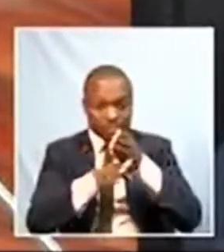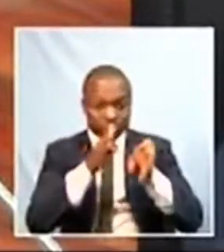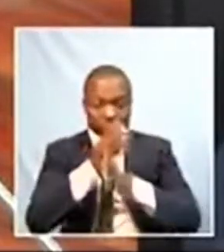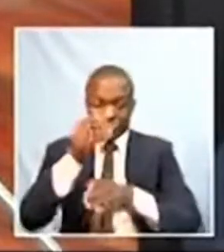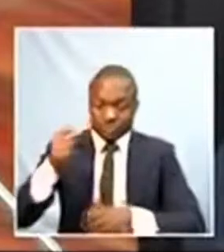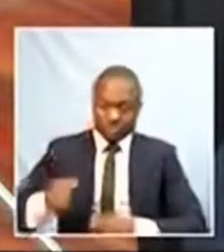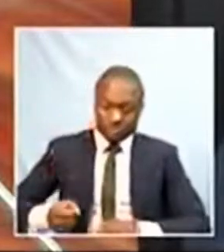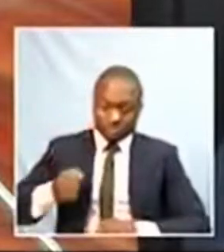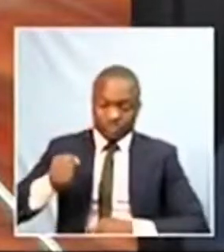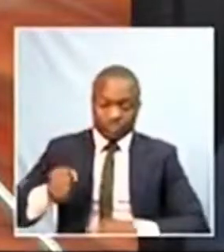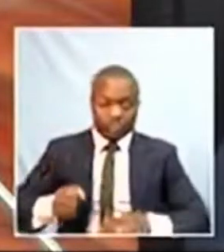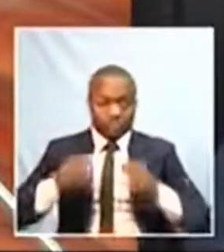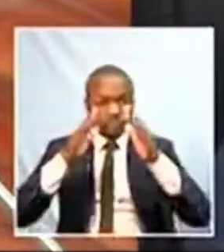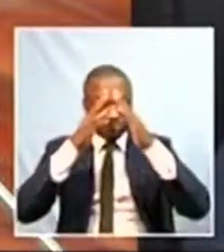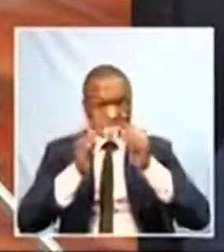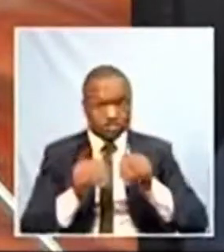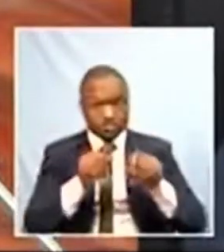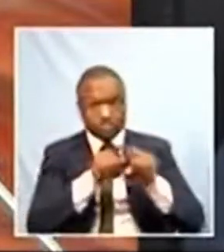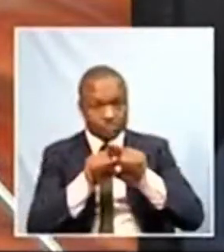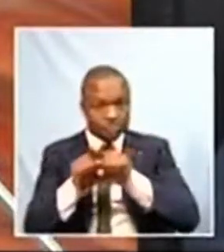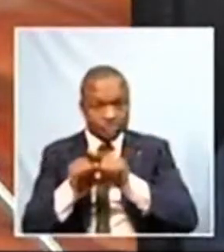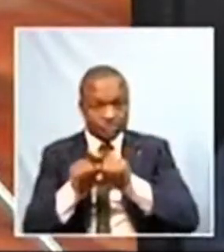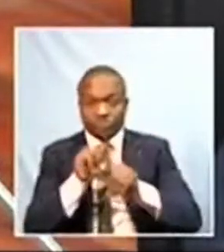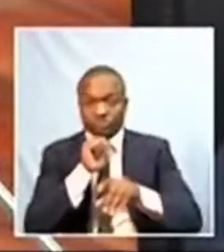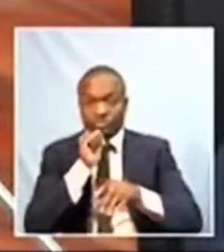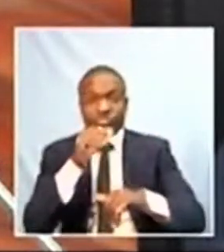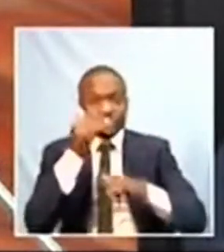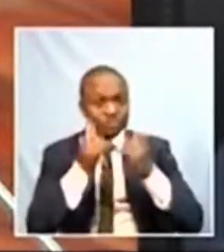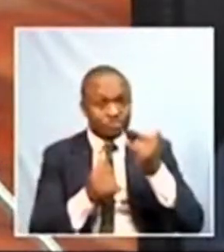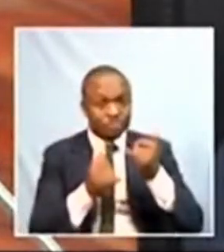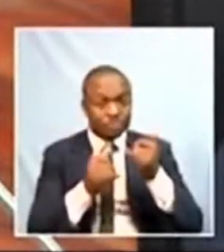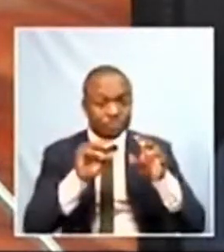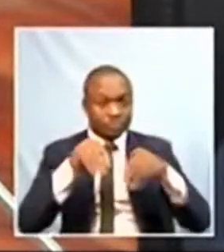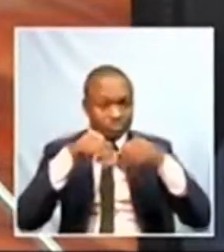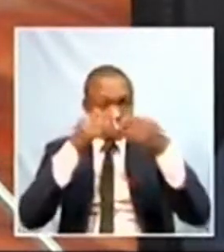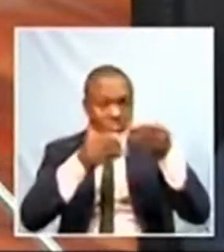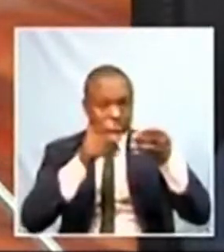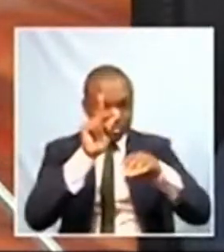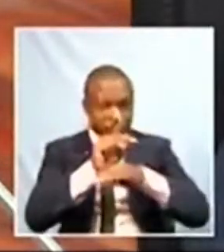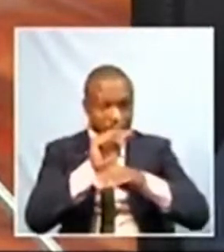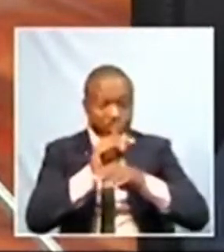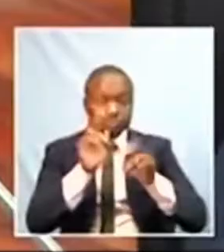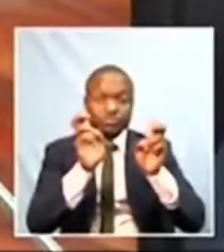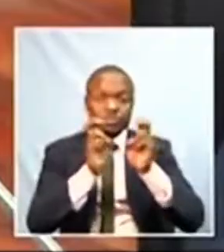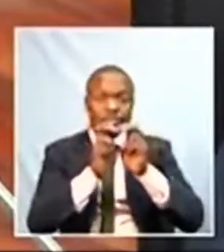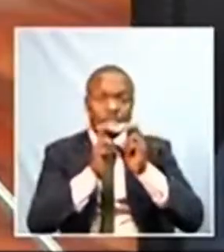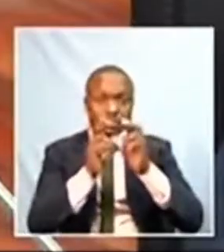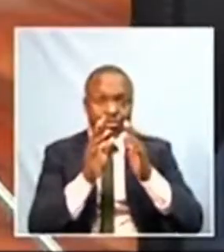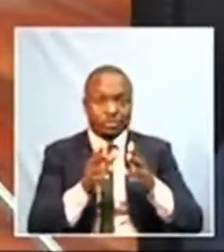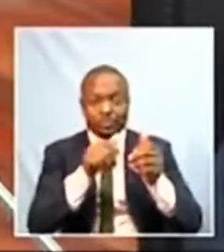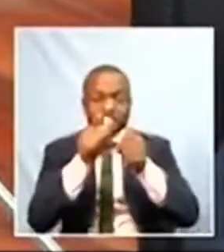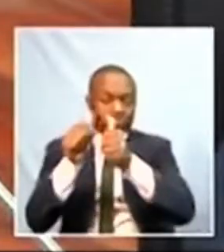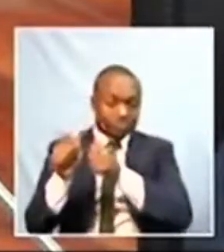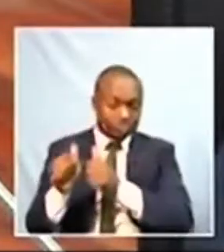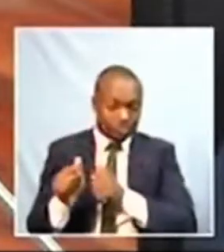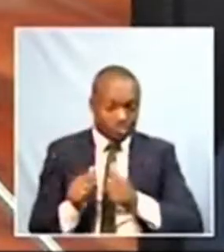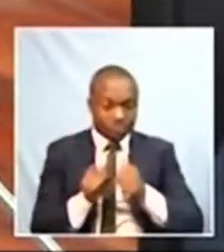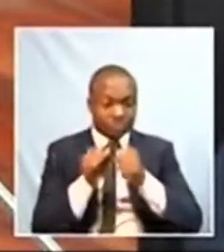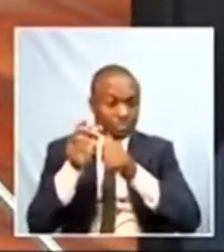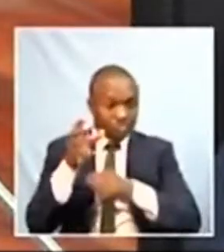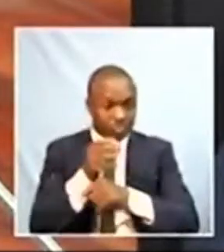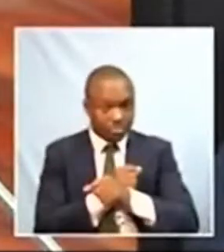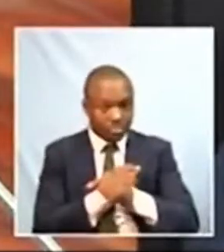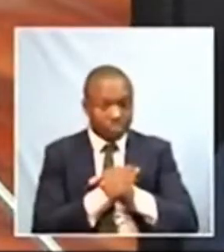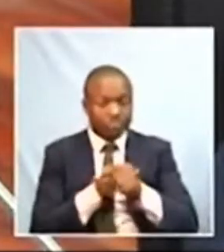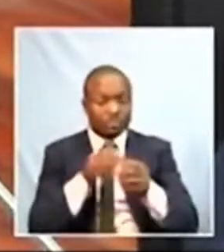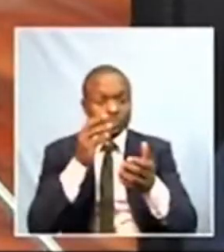Chief's Palace, as well as non-completion of awarded projects by the contractors. Action taken.